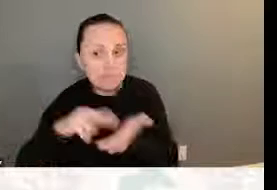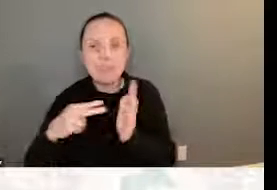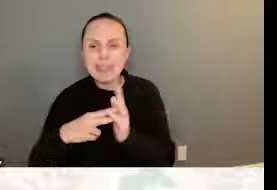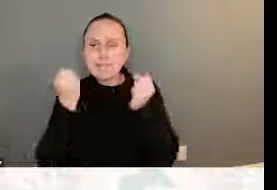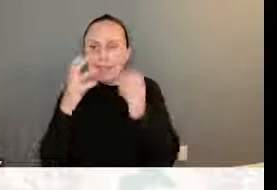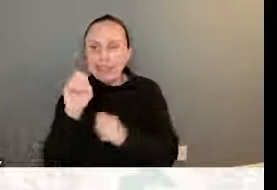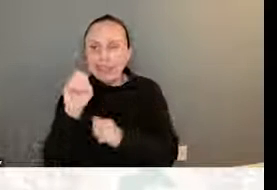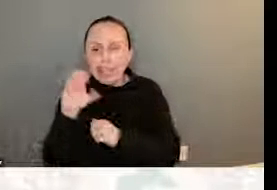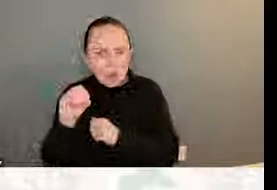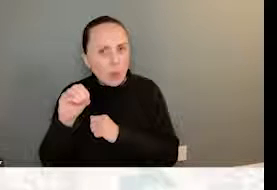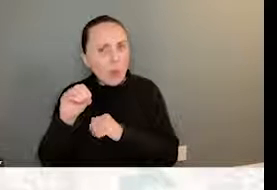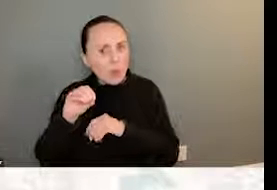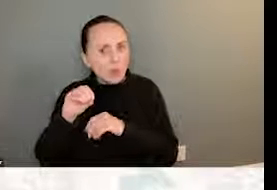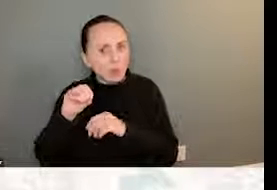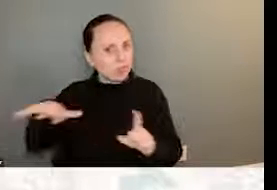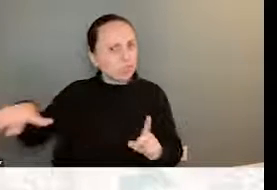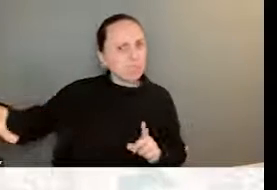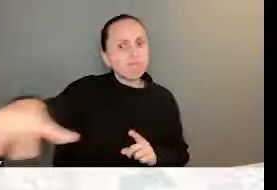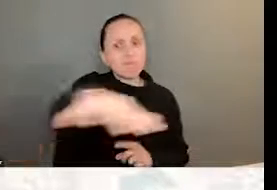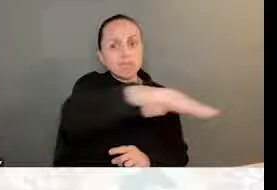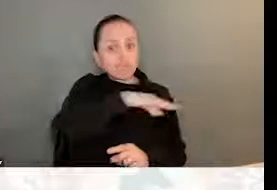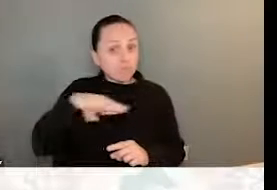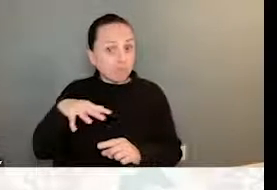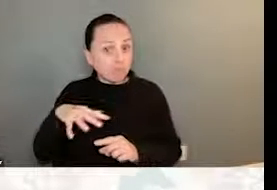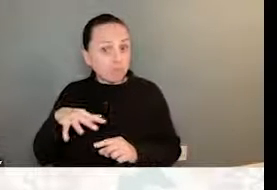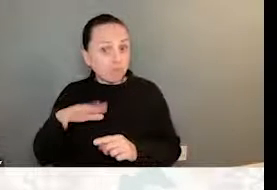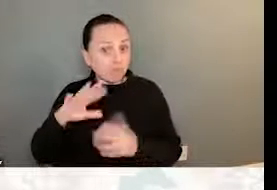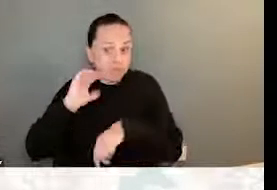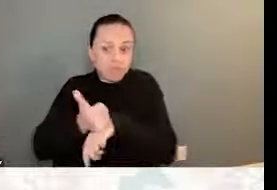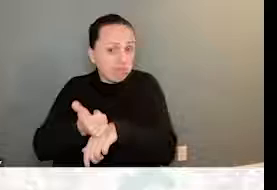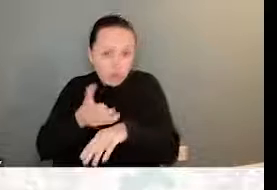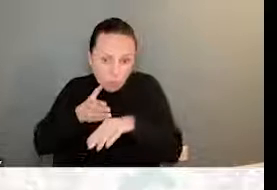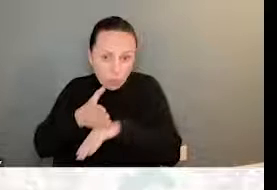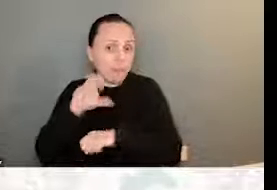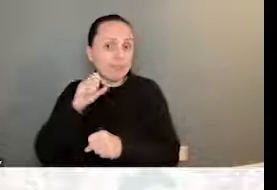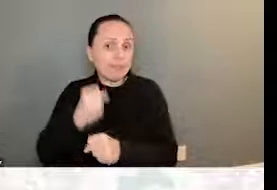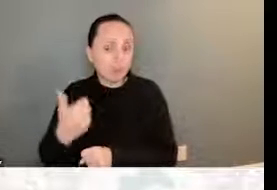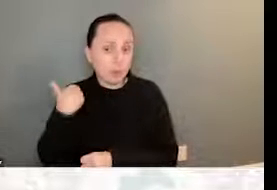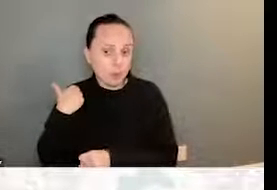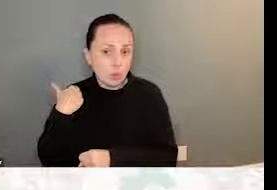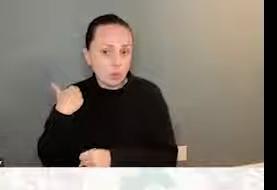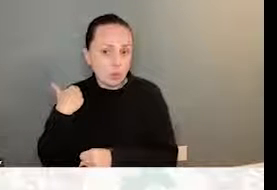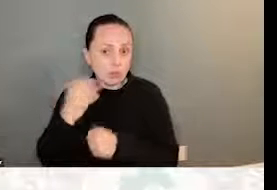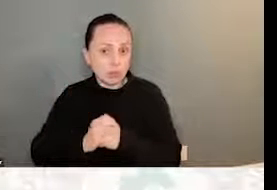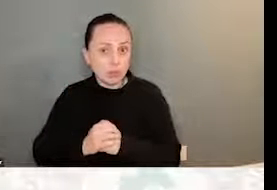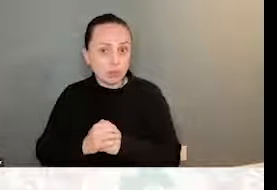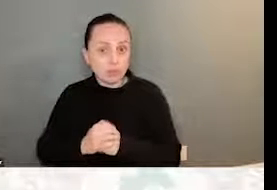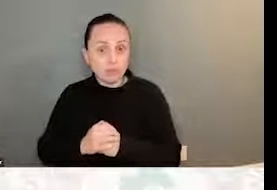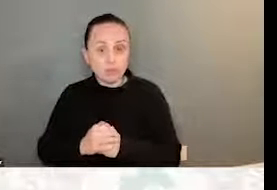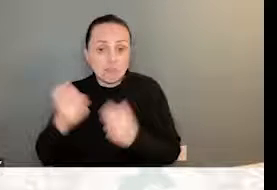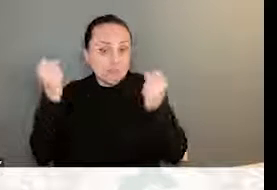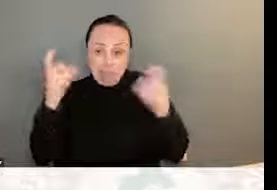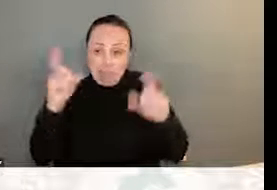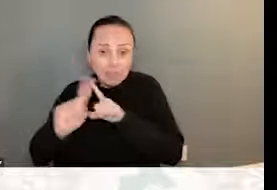the ecological niches around us are those that were around 50 years ago. That's the case for many